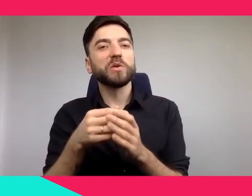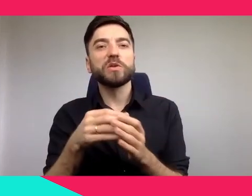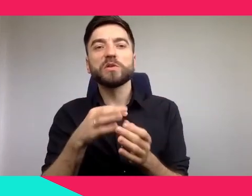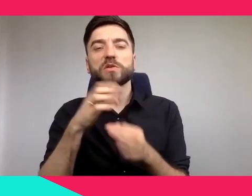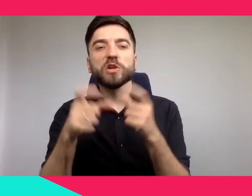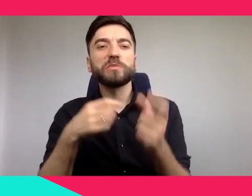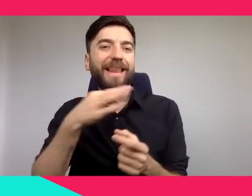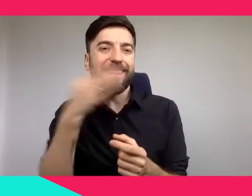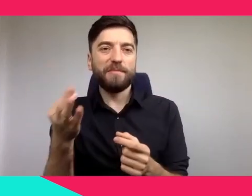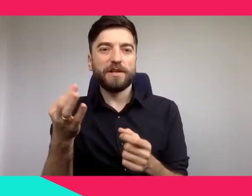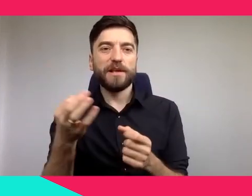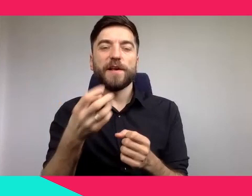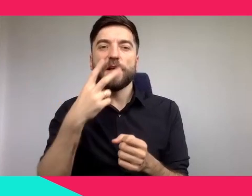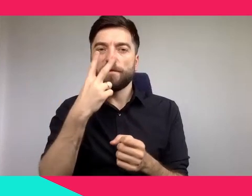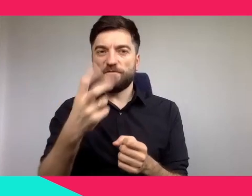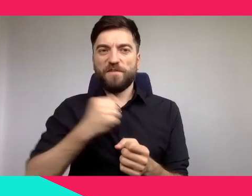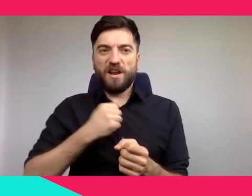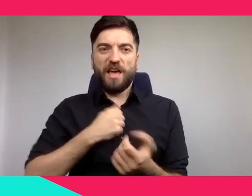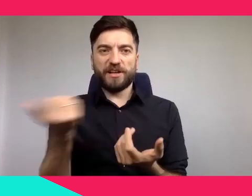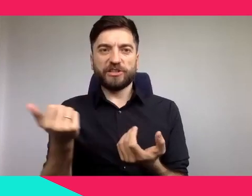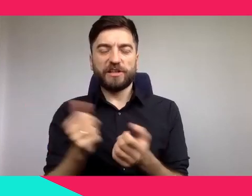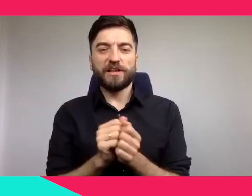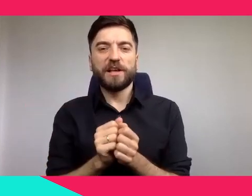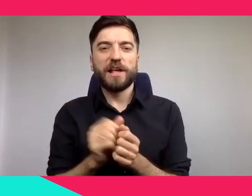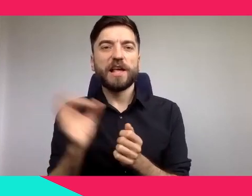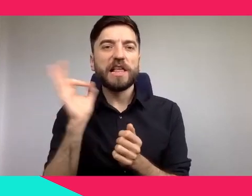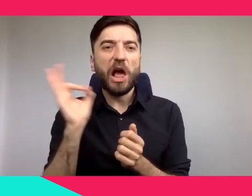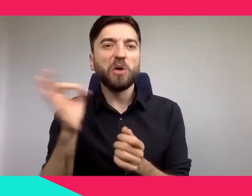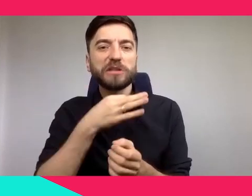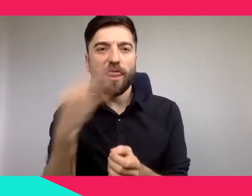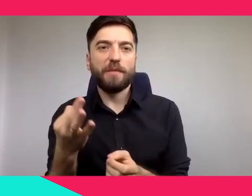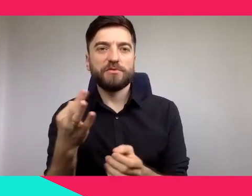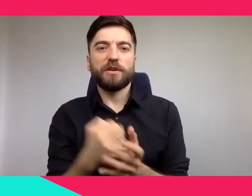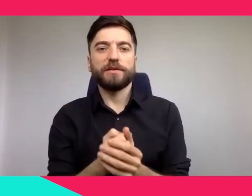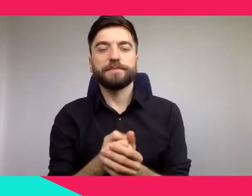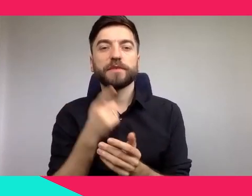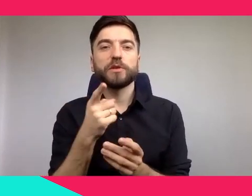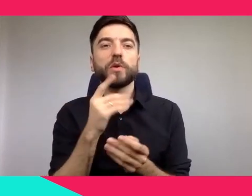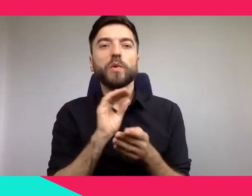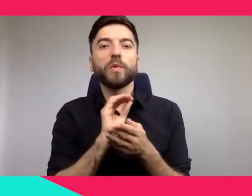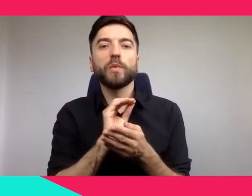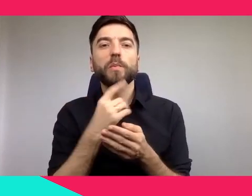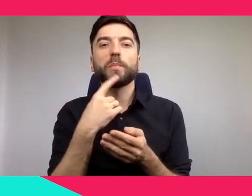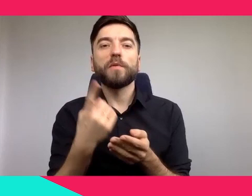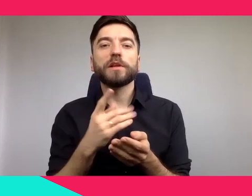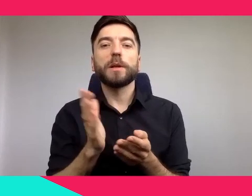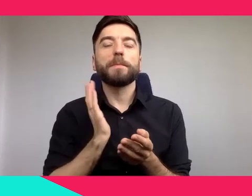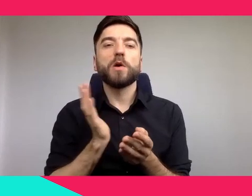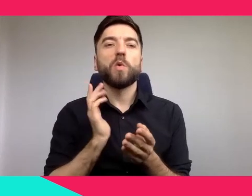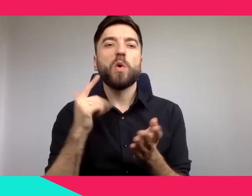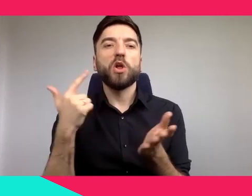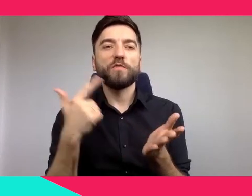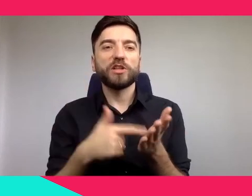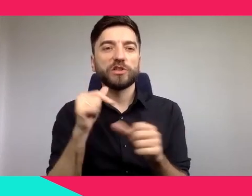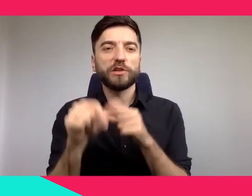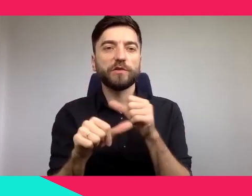So this is one of the statements my manager made in 2012. And that was that we should